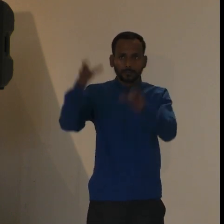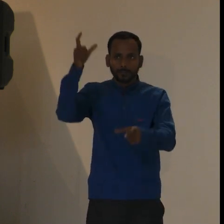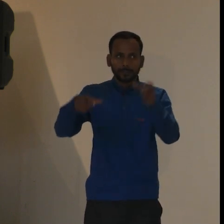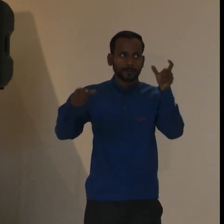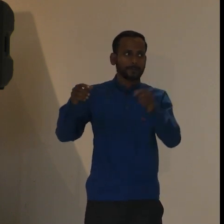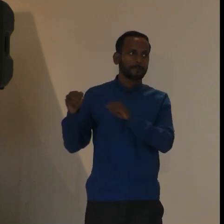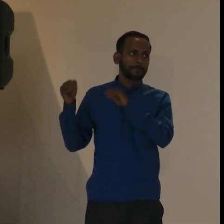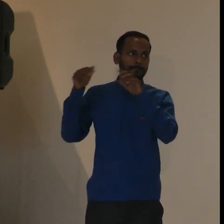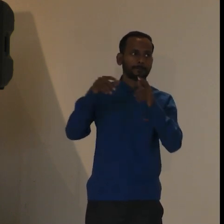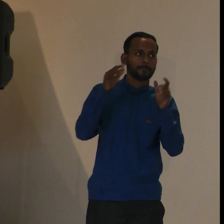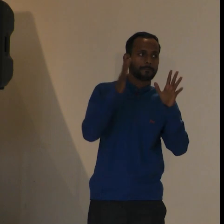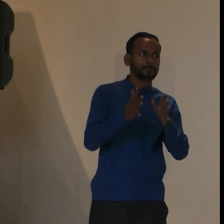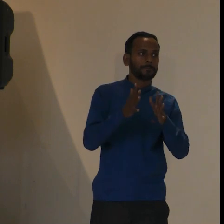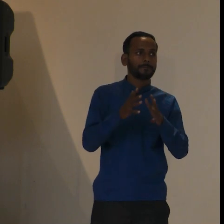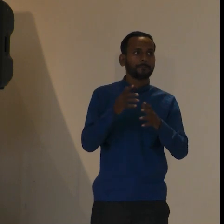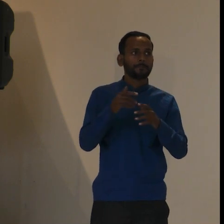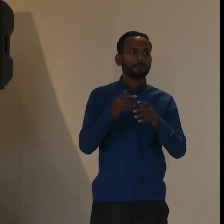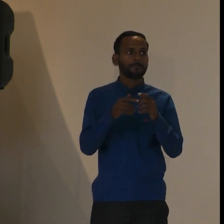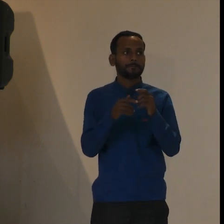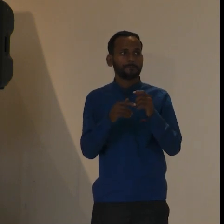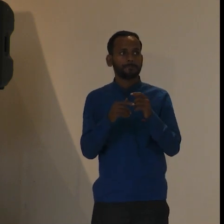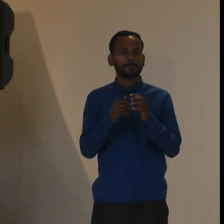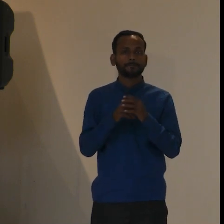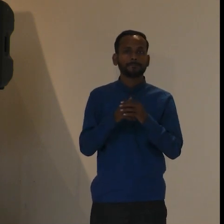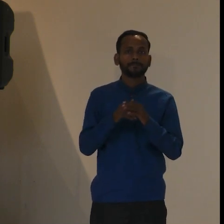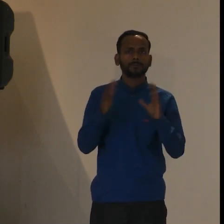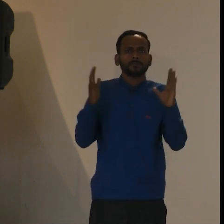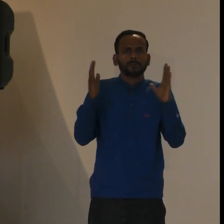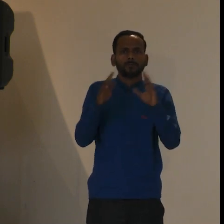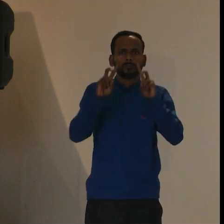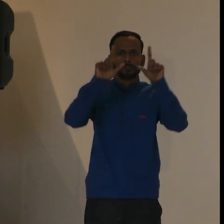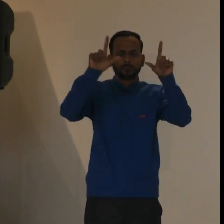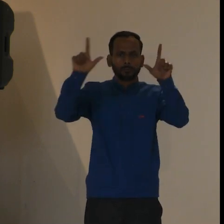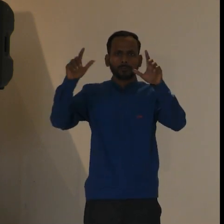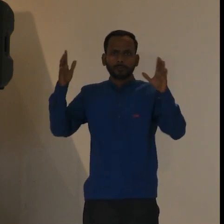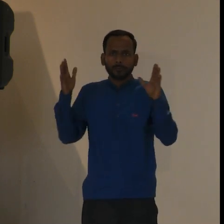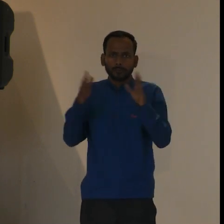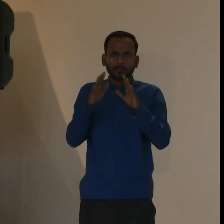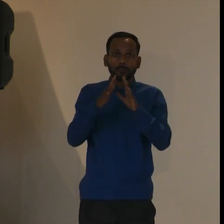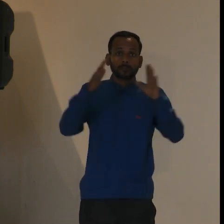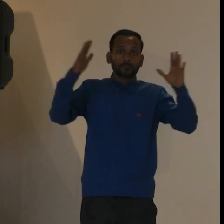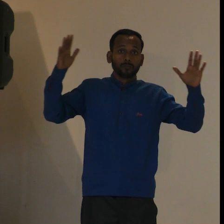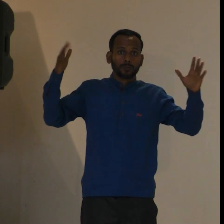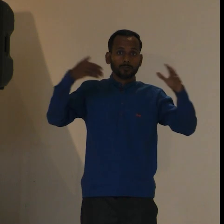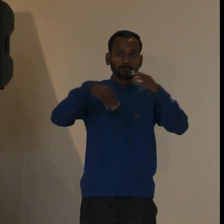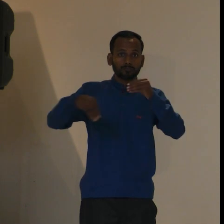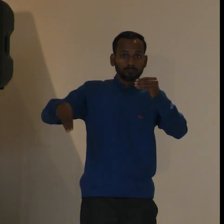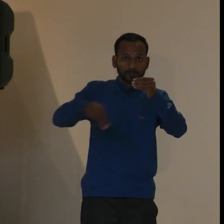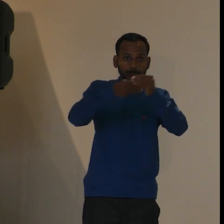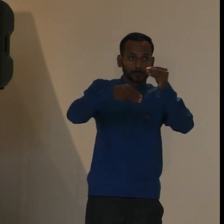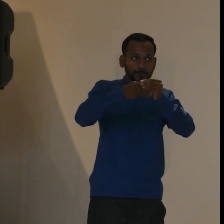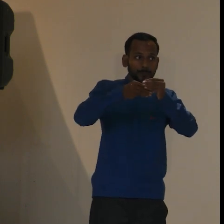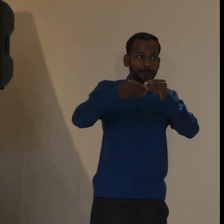audiences, one, considering it's a small museum in a larger institution where there are